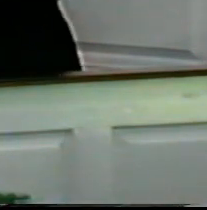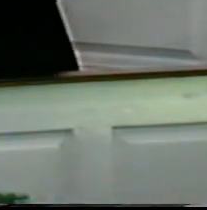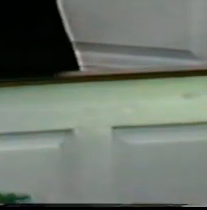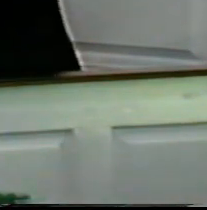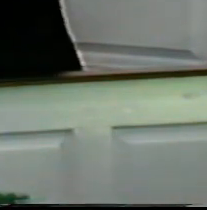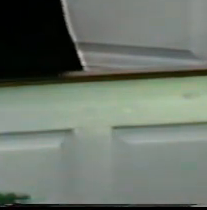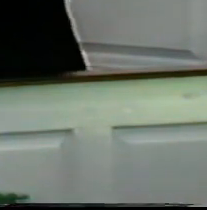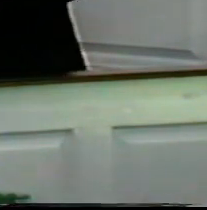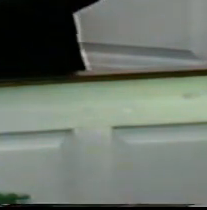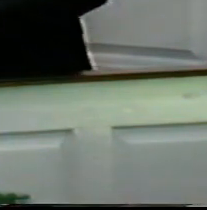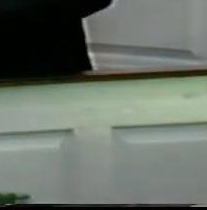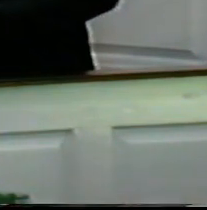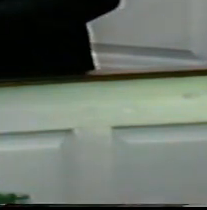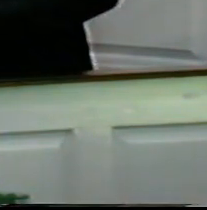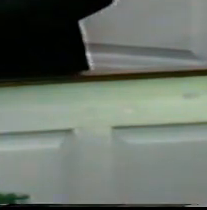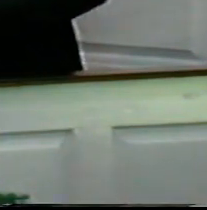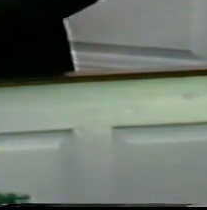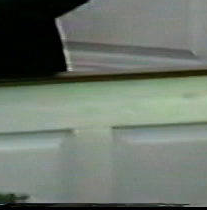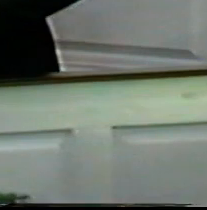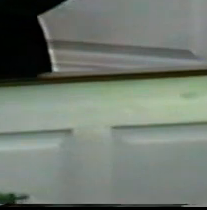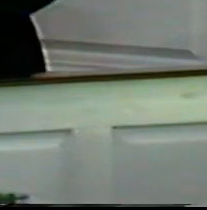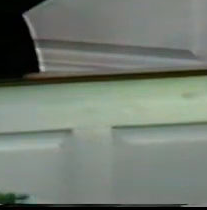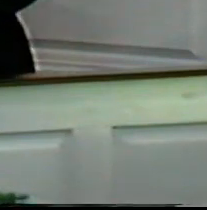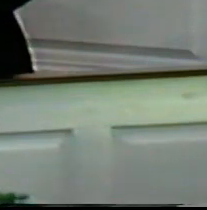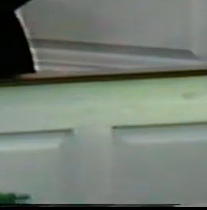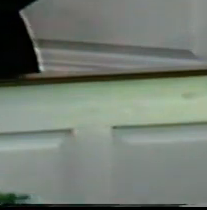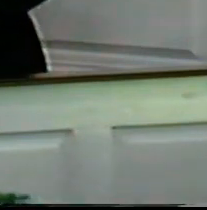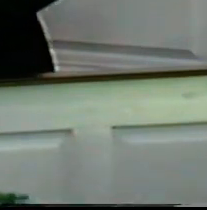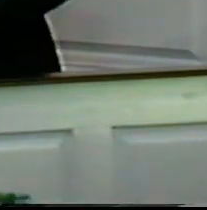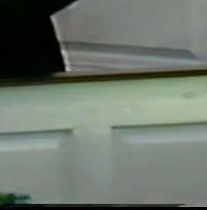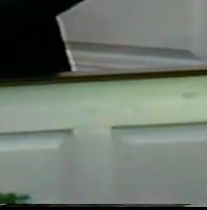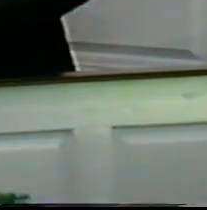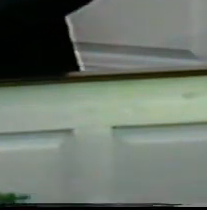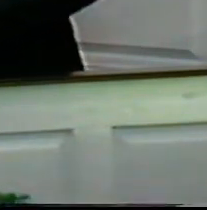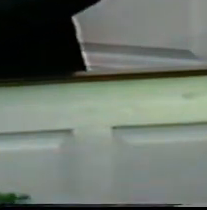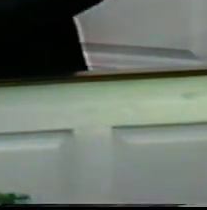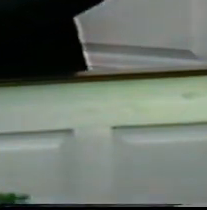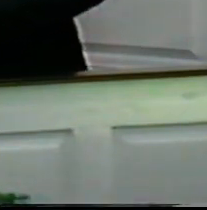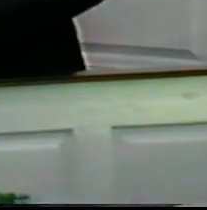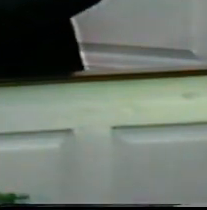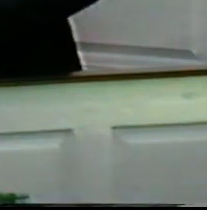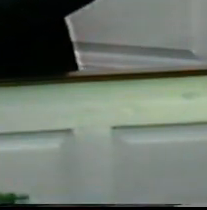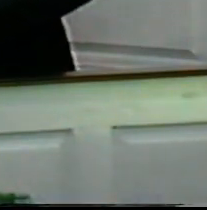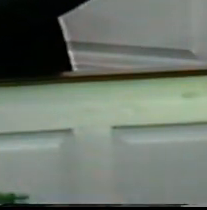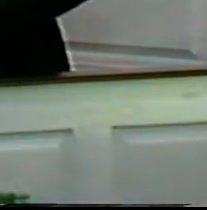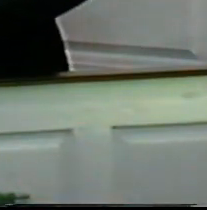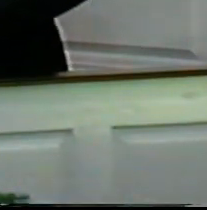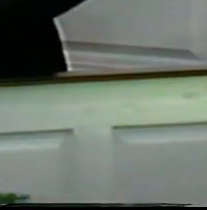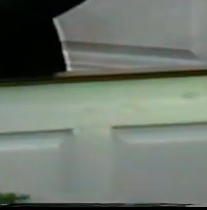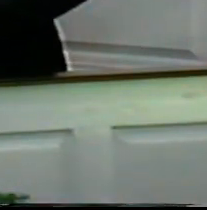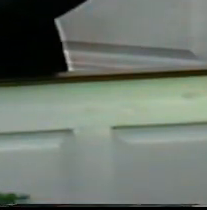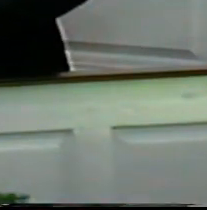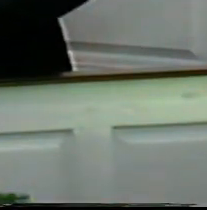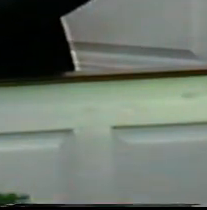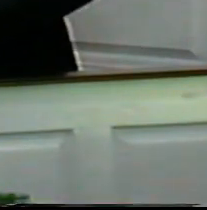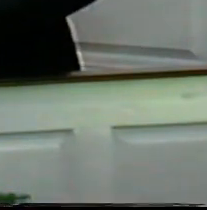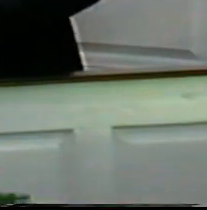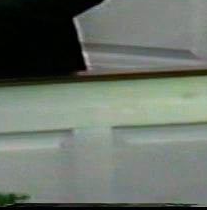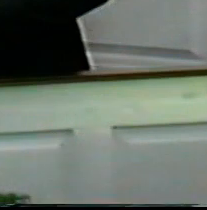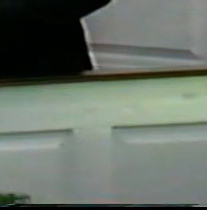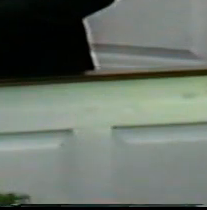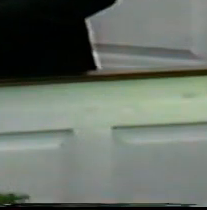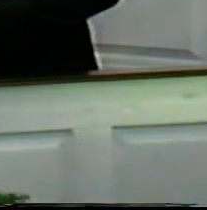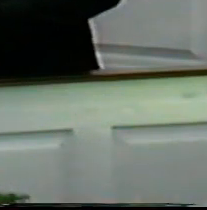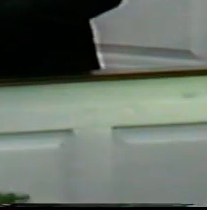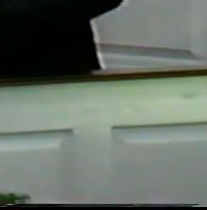Wasn't ready to die, but then I met the